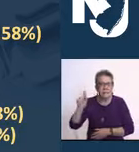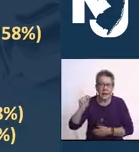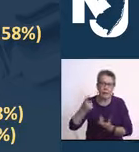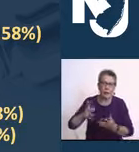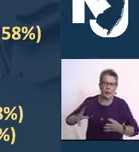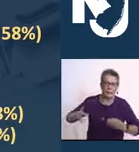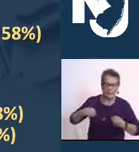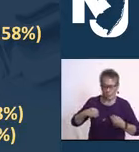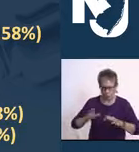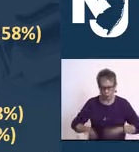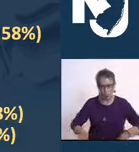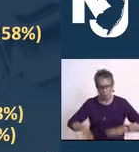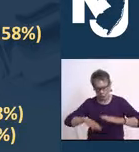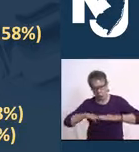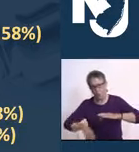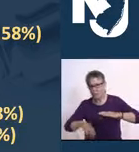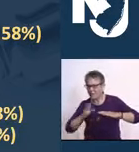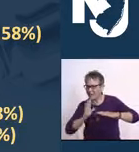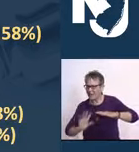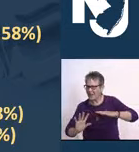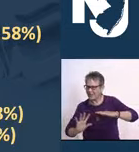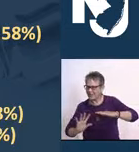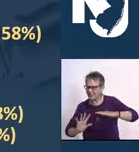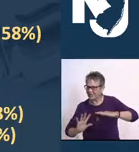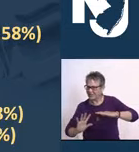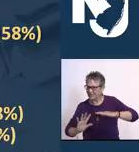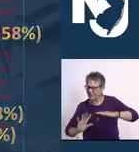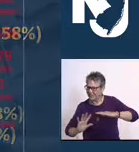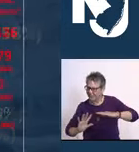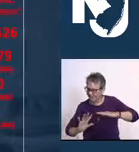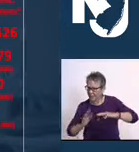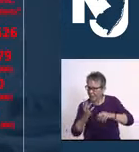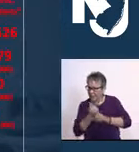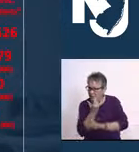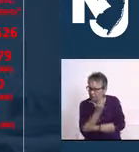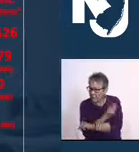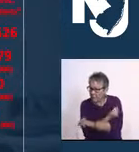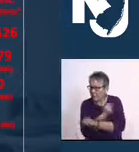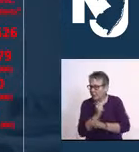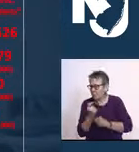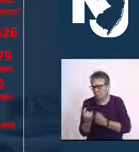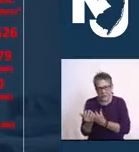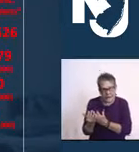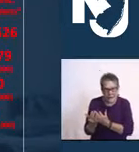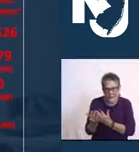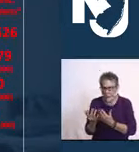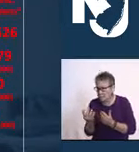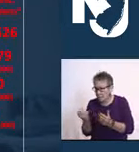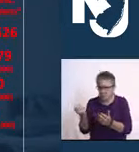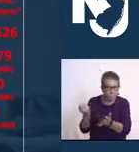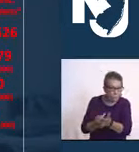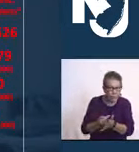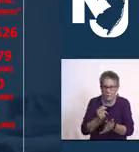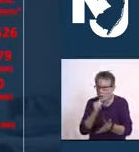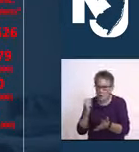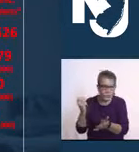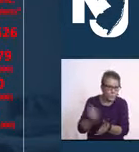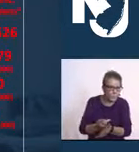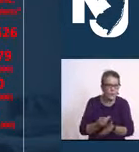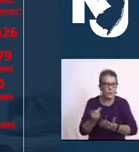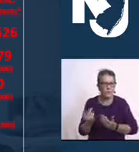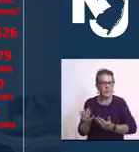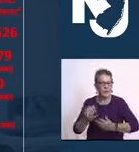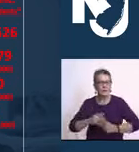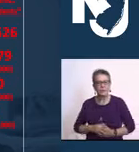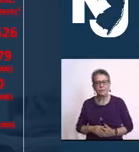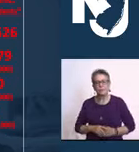which is a good one, and we will watch very closely. And here is the latest available data on breakthrough cases, which